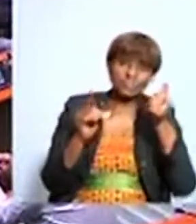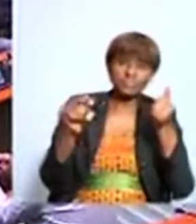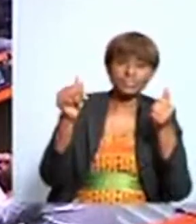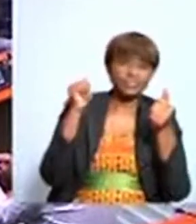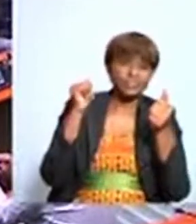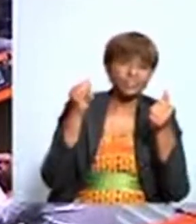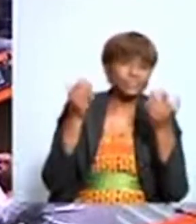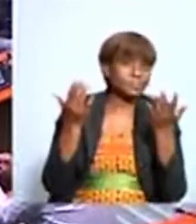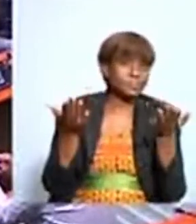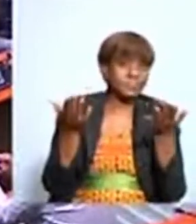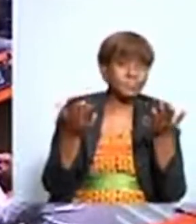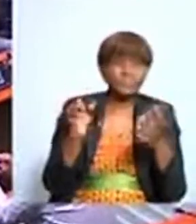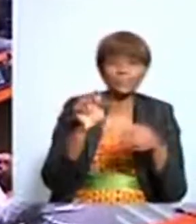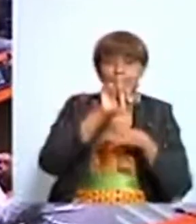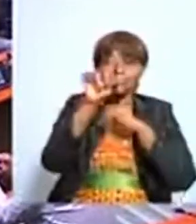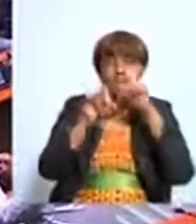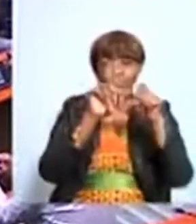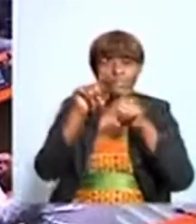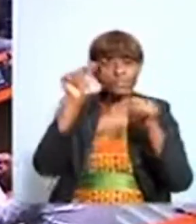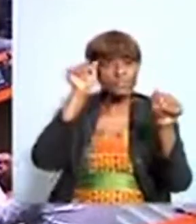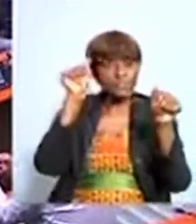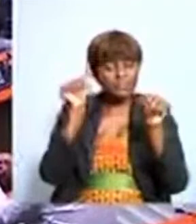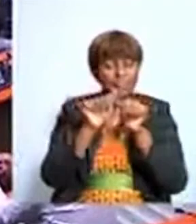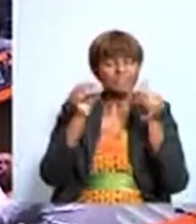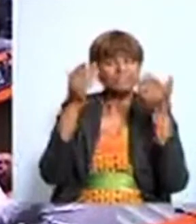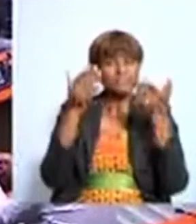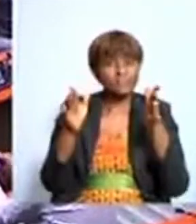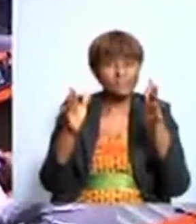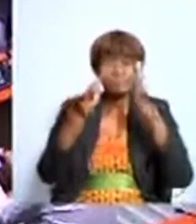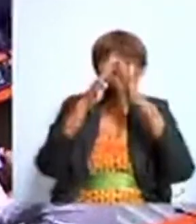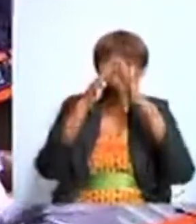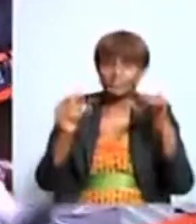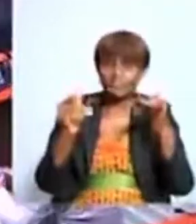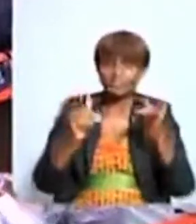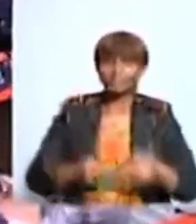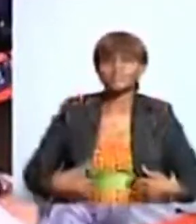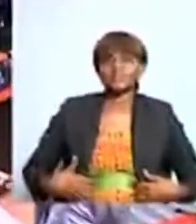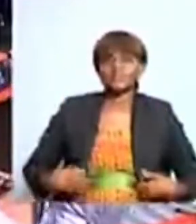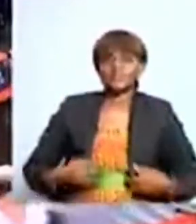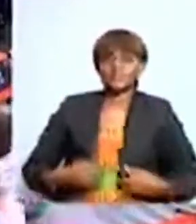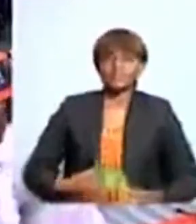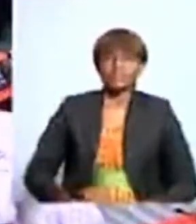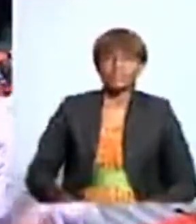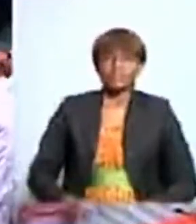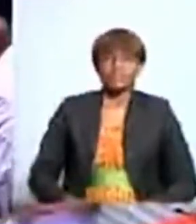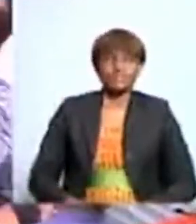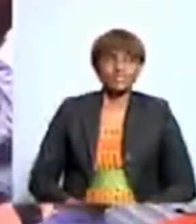objection? The question is agreed to. The House